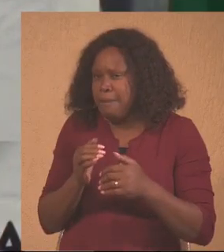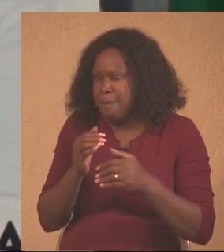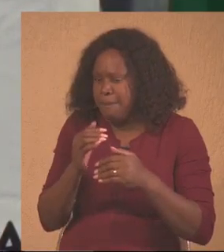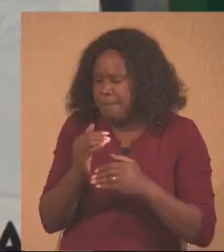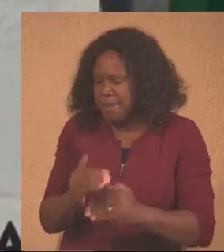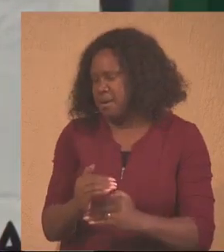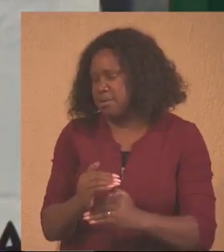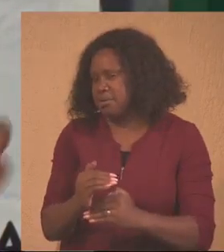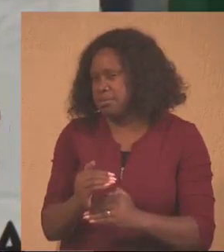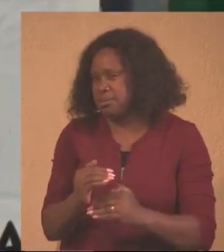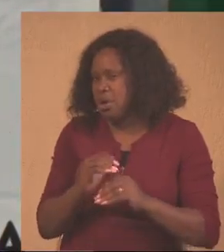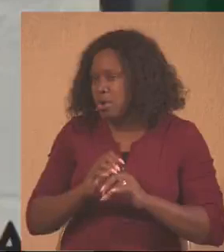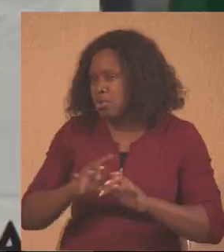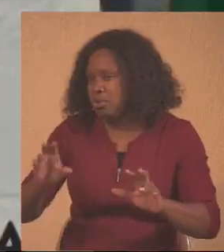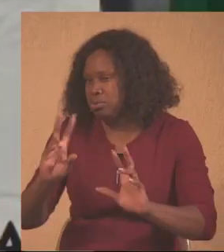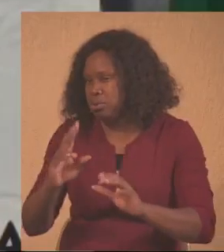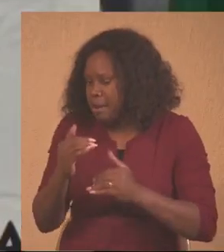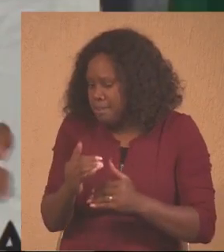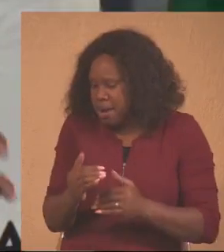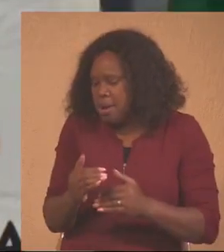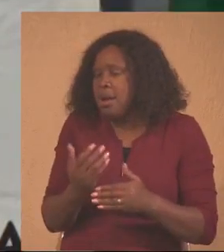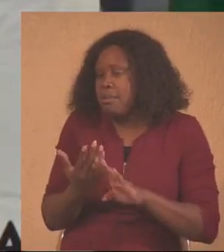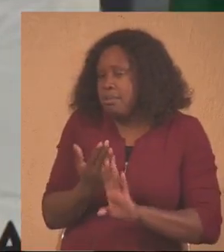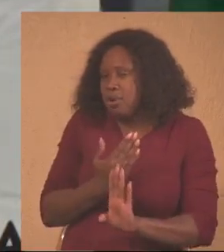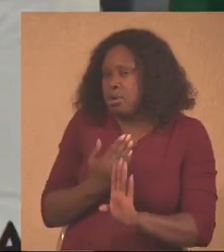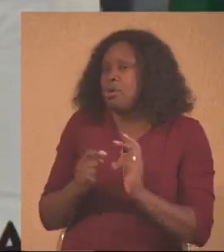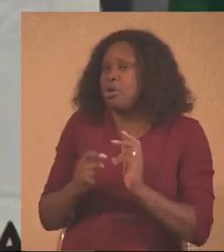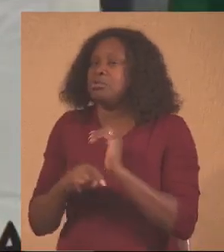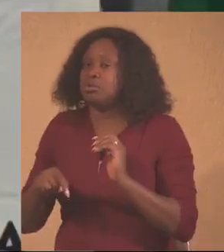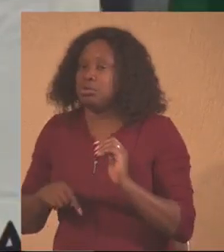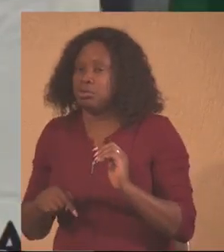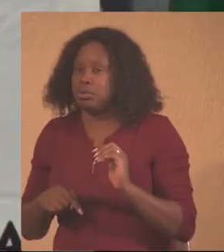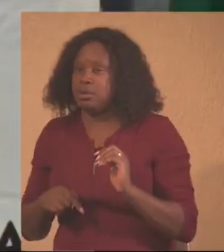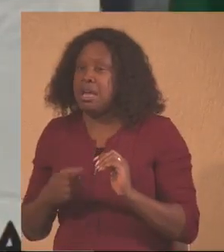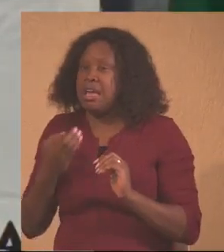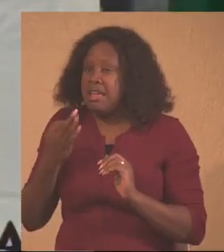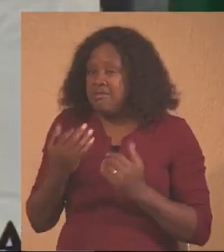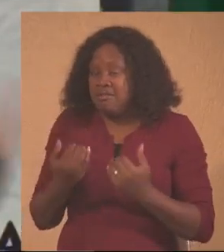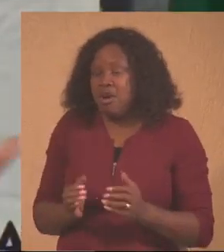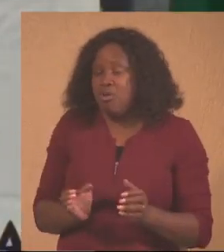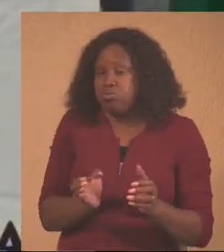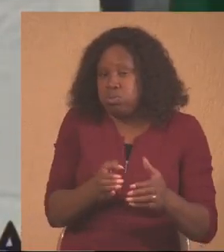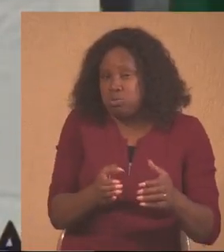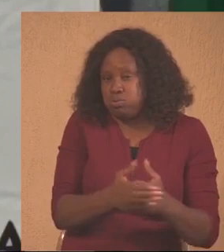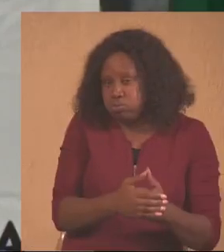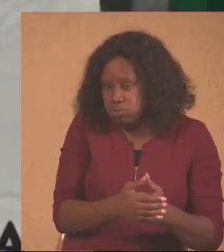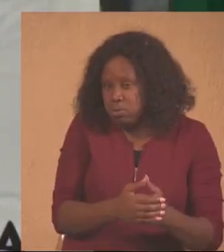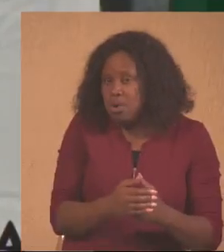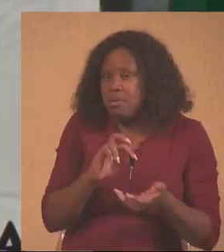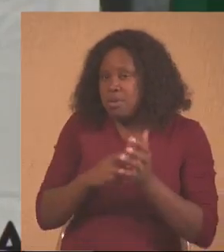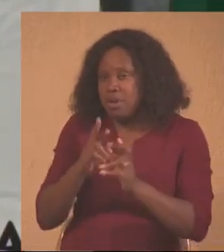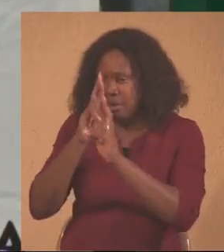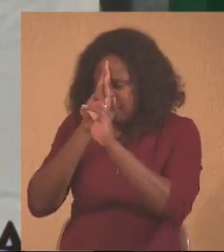have to protect the nation. So if you are put under quarantine, it's to abide by the rules